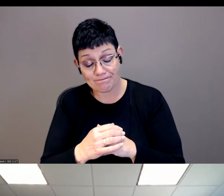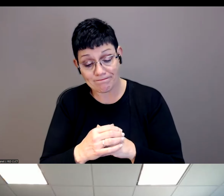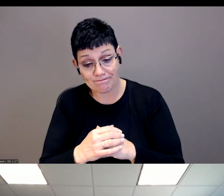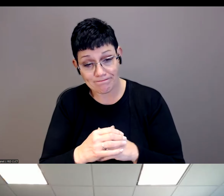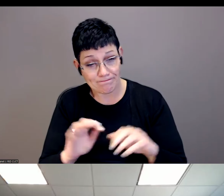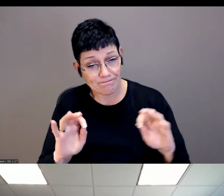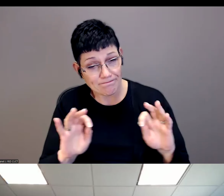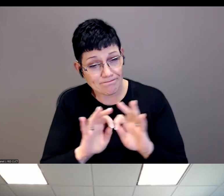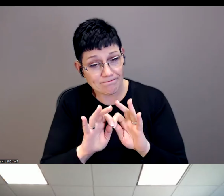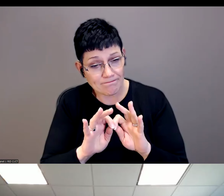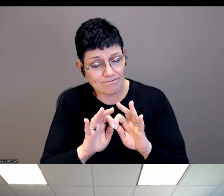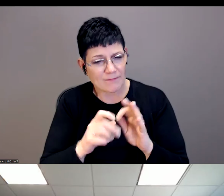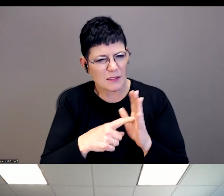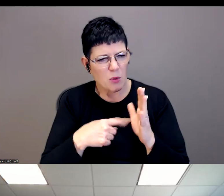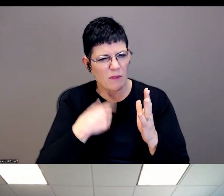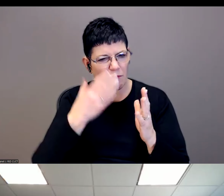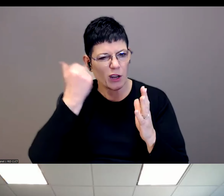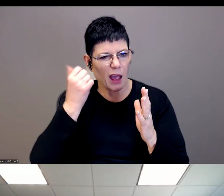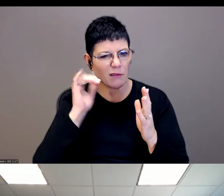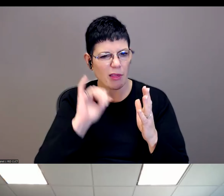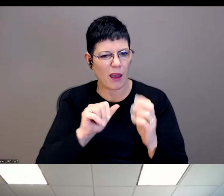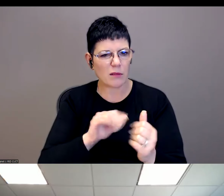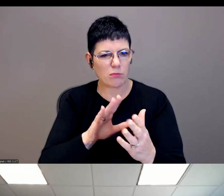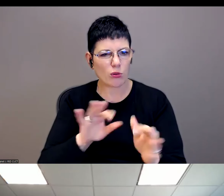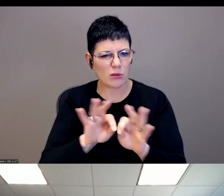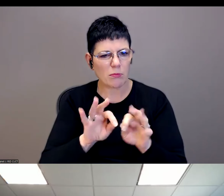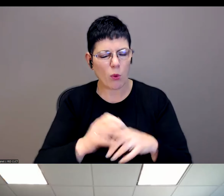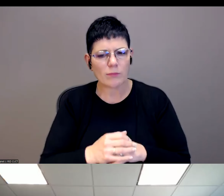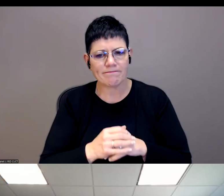and I think sometimes we forget that as well.